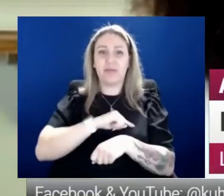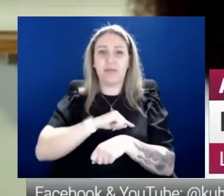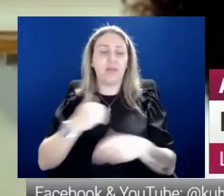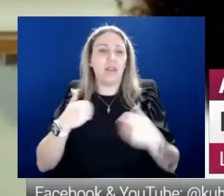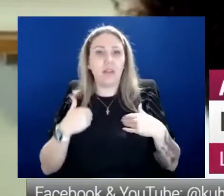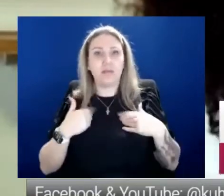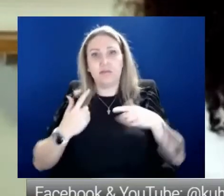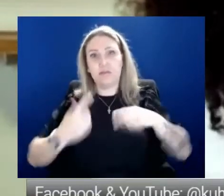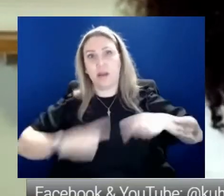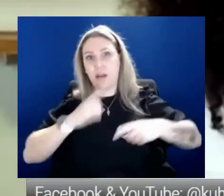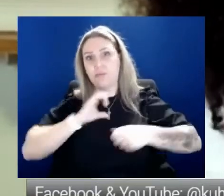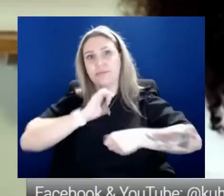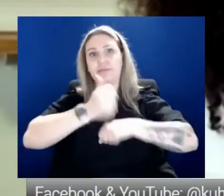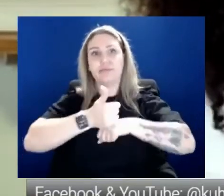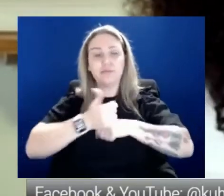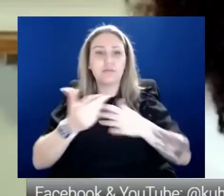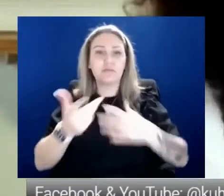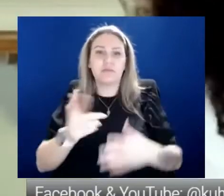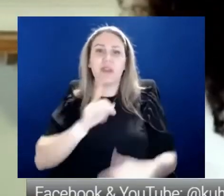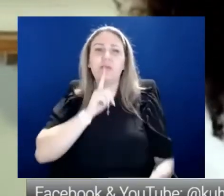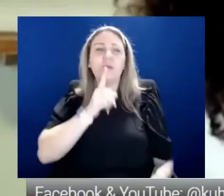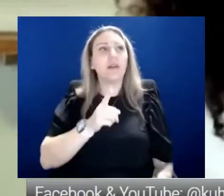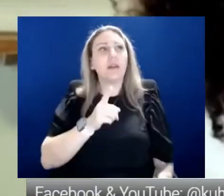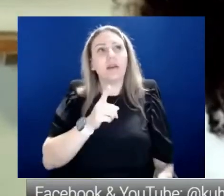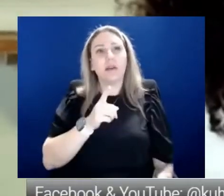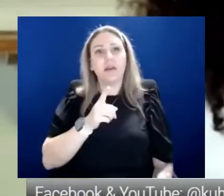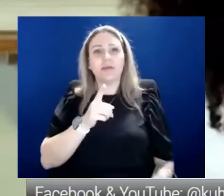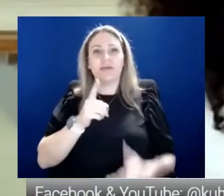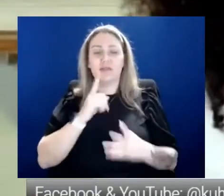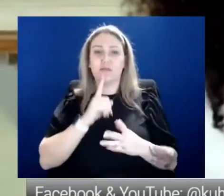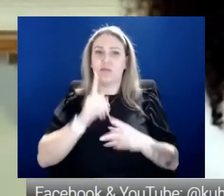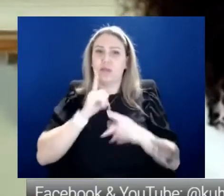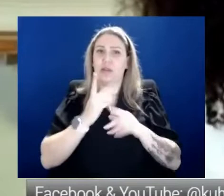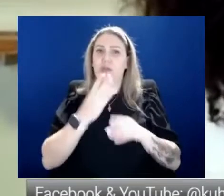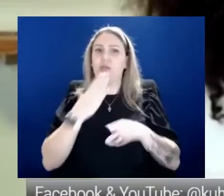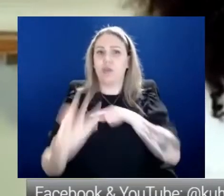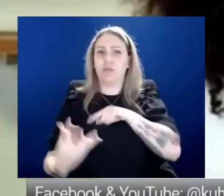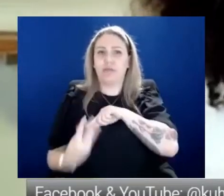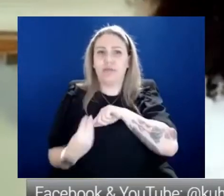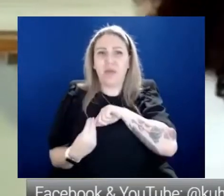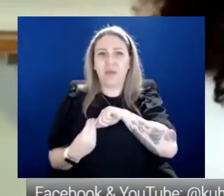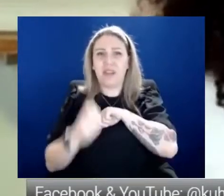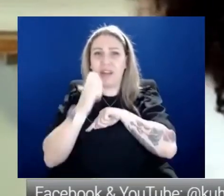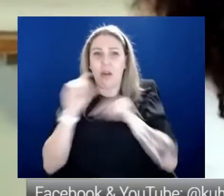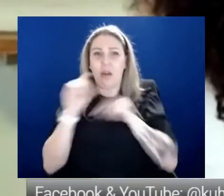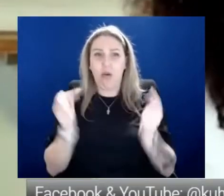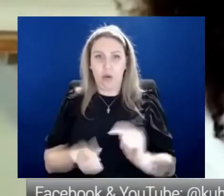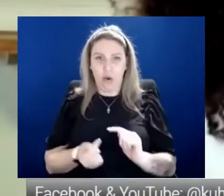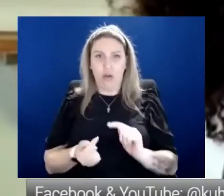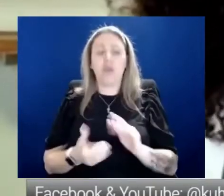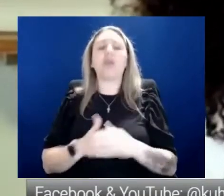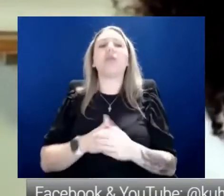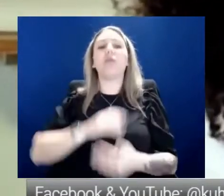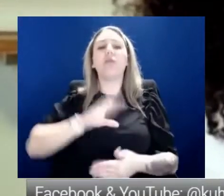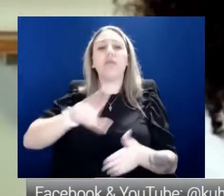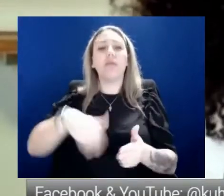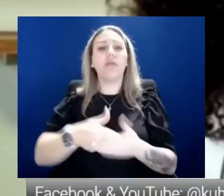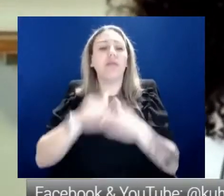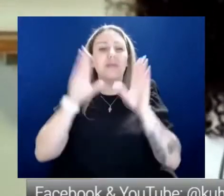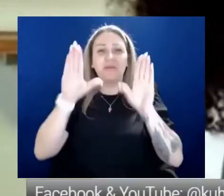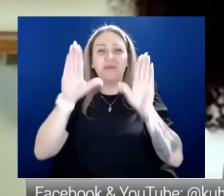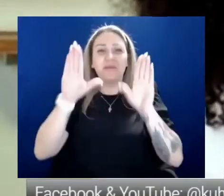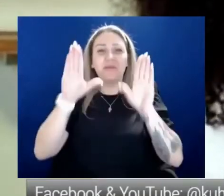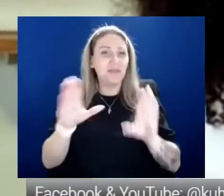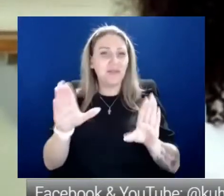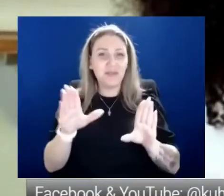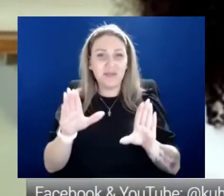difficulty establishing a really deep latch that was not painful. And all of the wonderful lactation